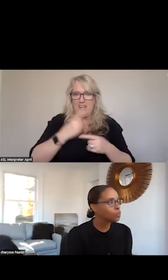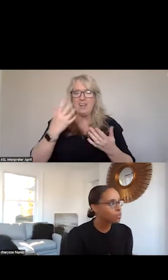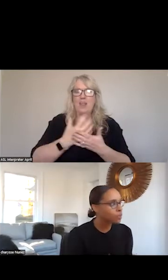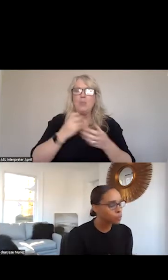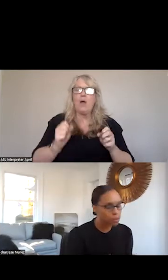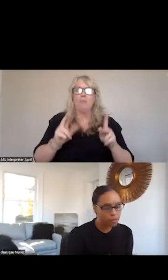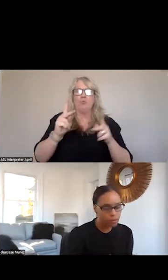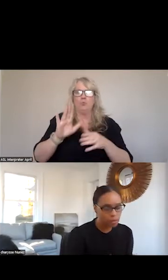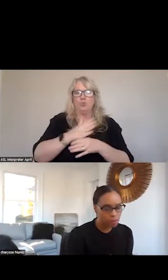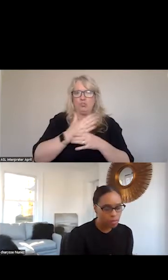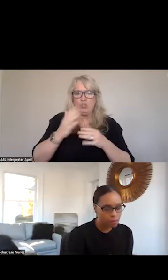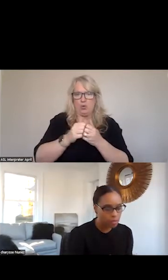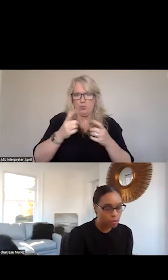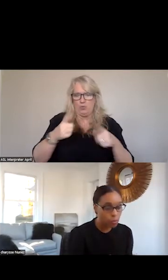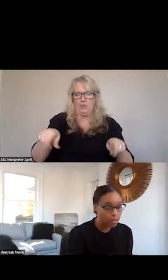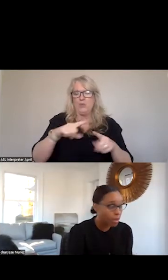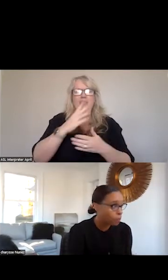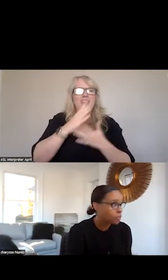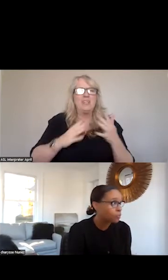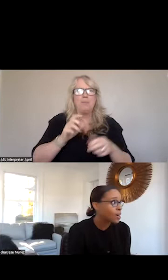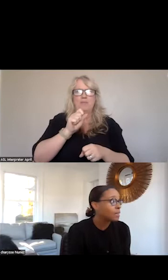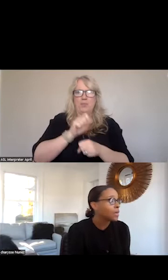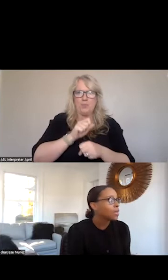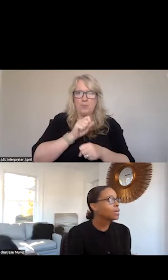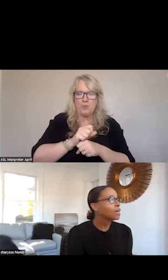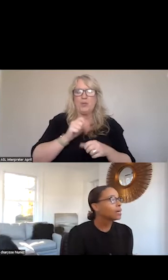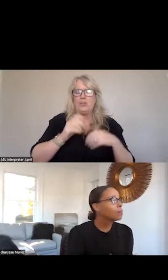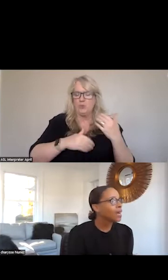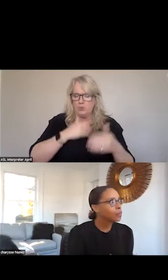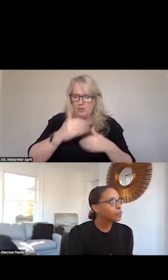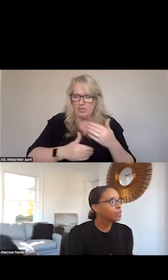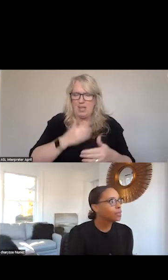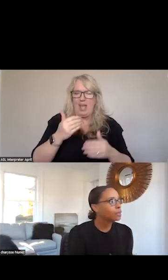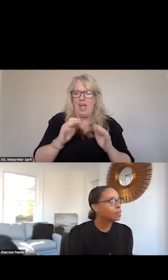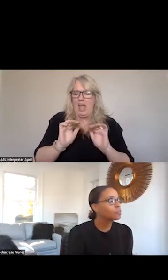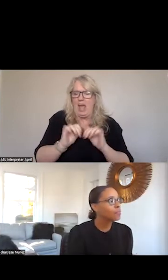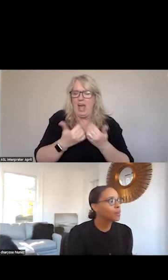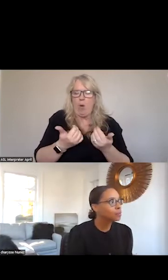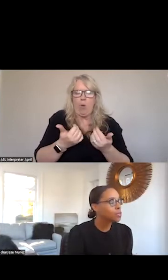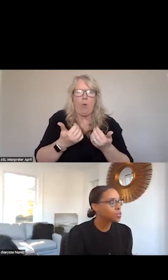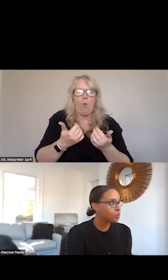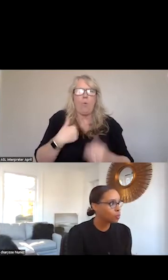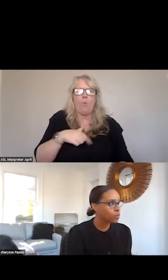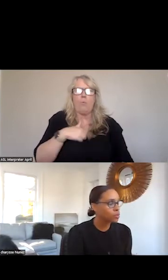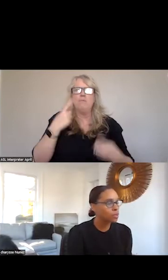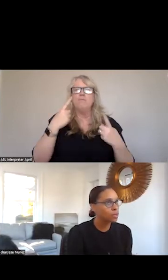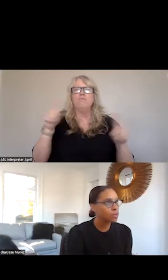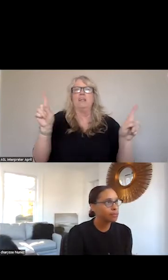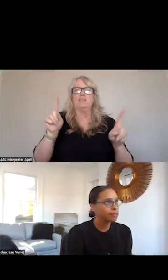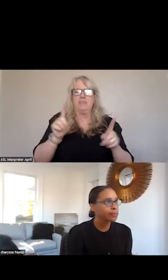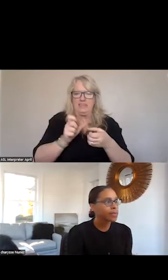share with you some of the work that has been underway to help us frame how do we effectively